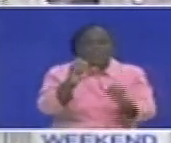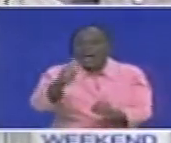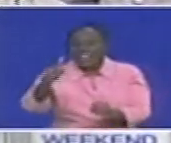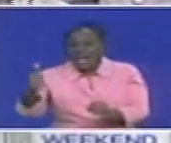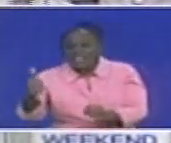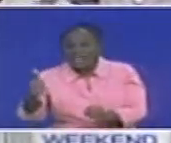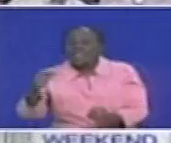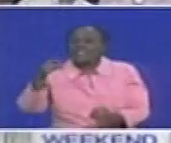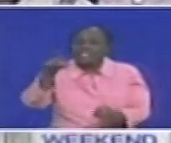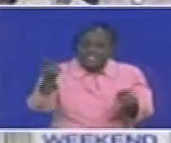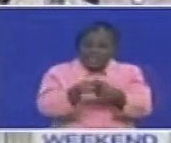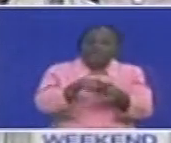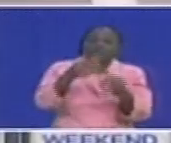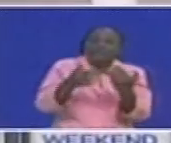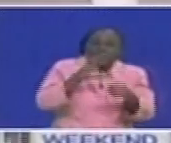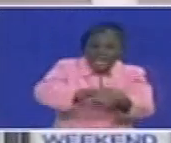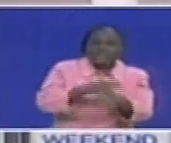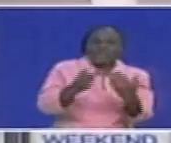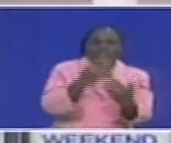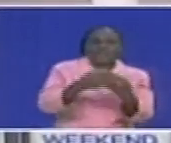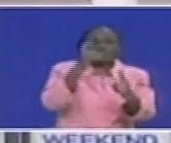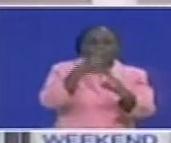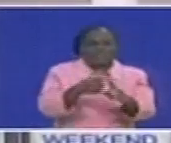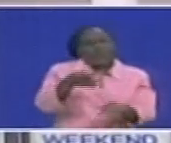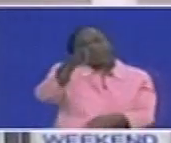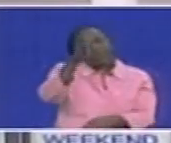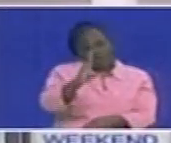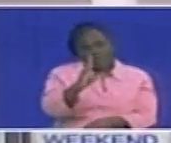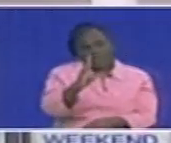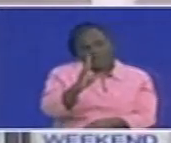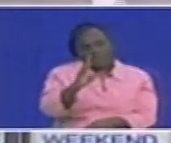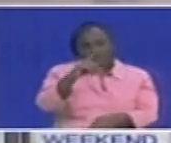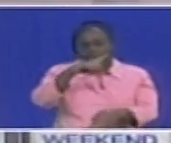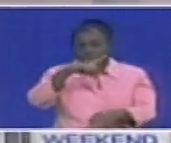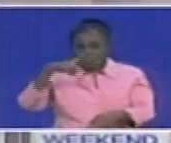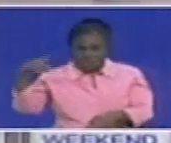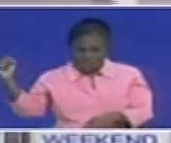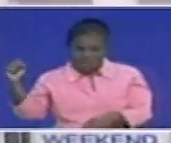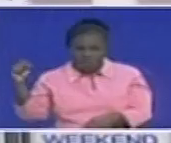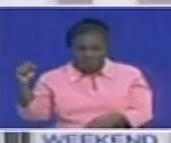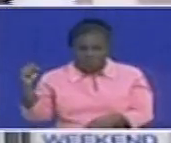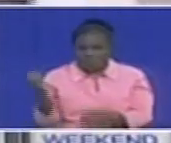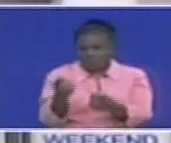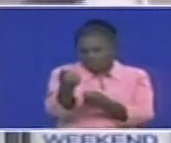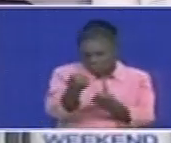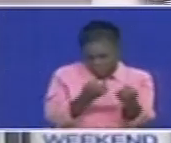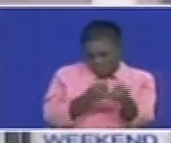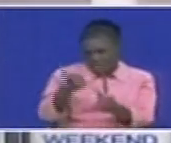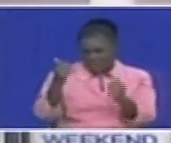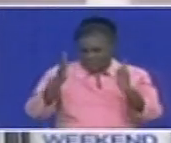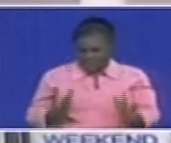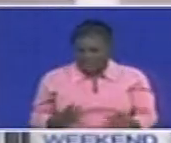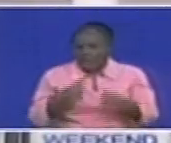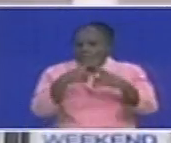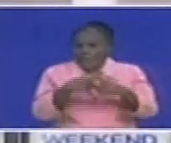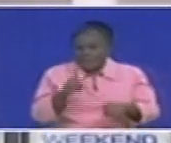pia unapata favor kutoka huko. Unajua mambo ya Mungu, ukienda kuuli umvurute yule mtu. Lakini sasa